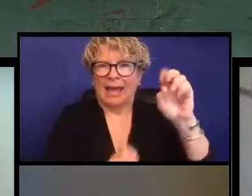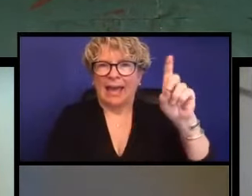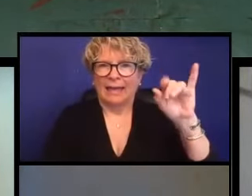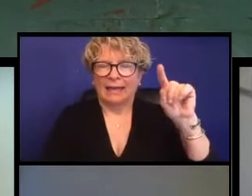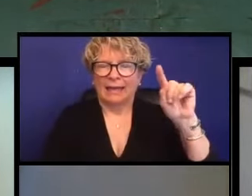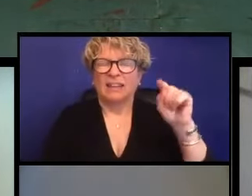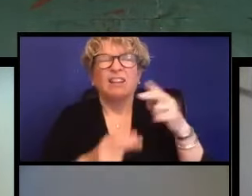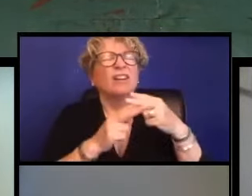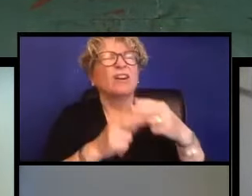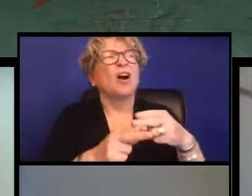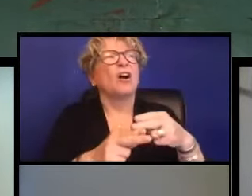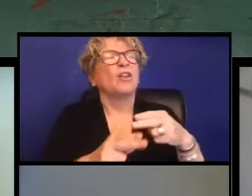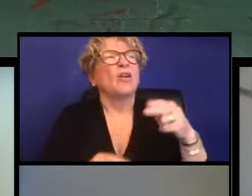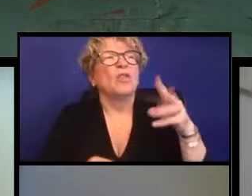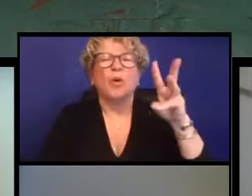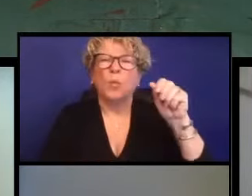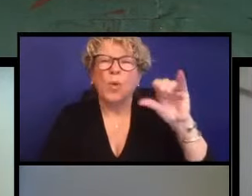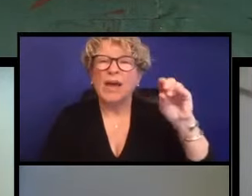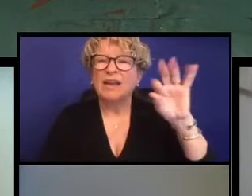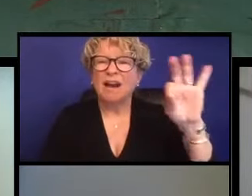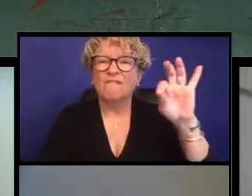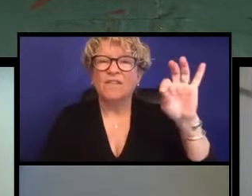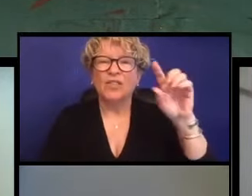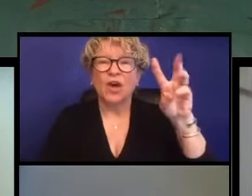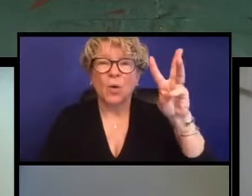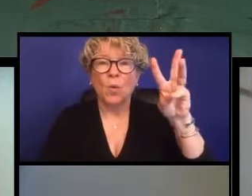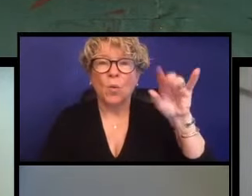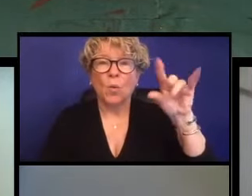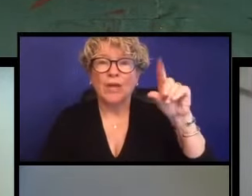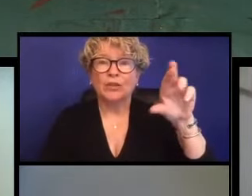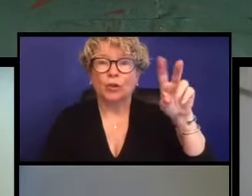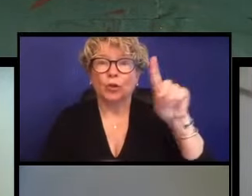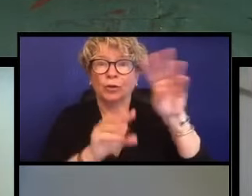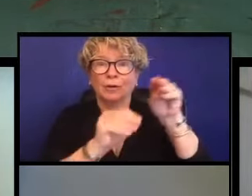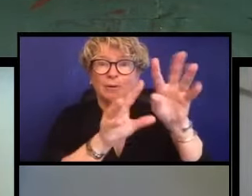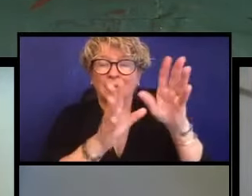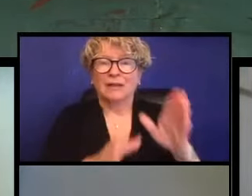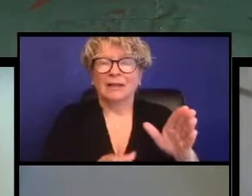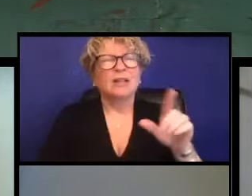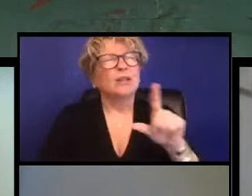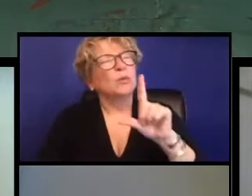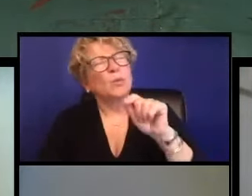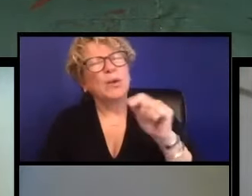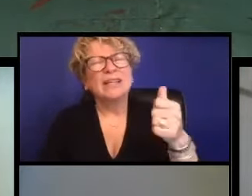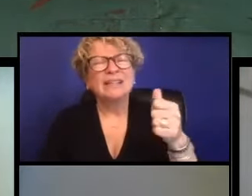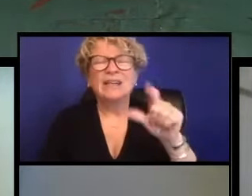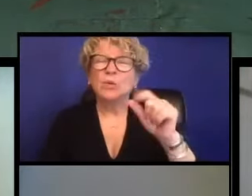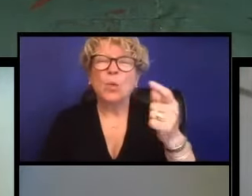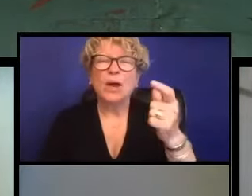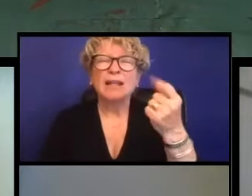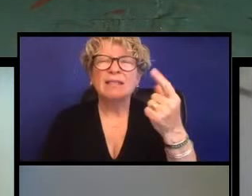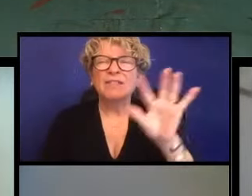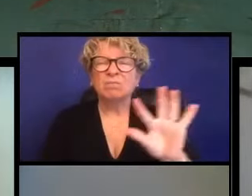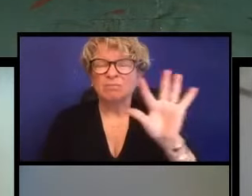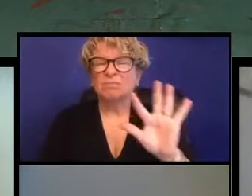was 2010, late 2010, early 2011. And that's just about the time